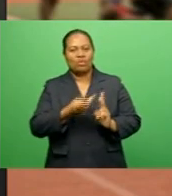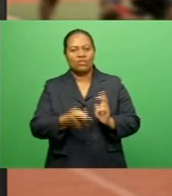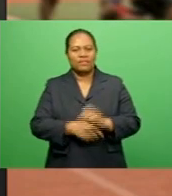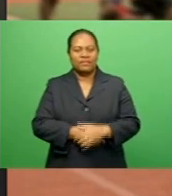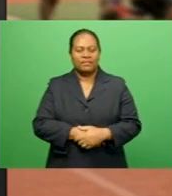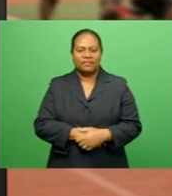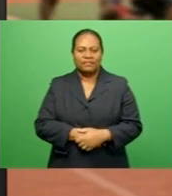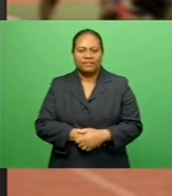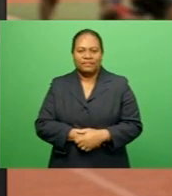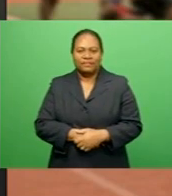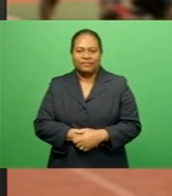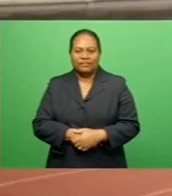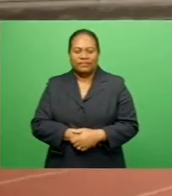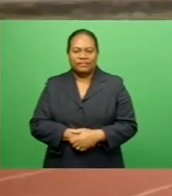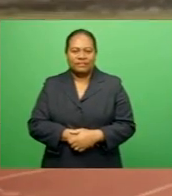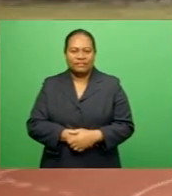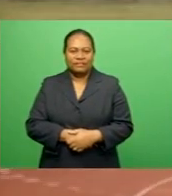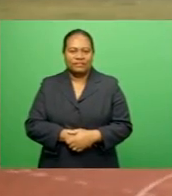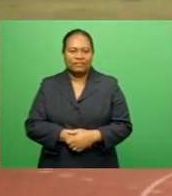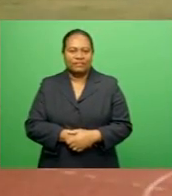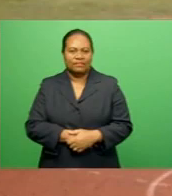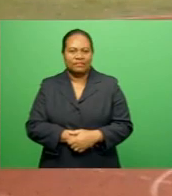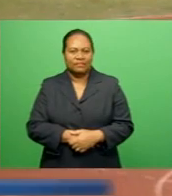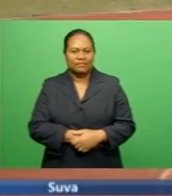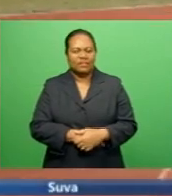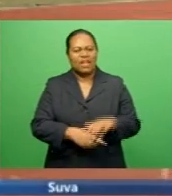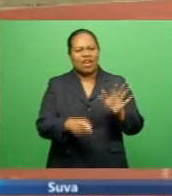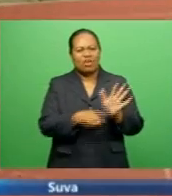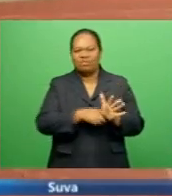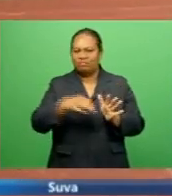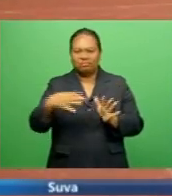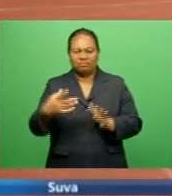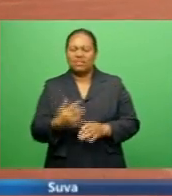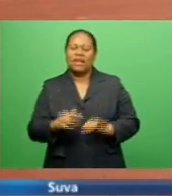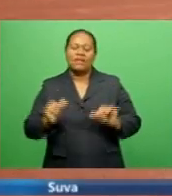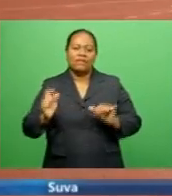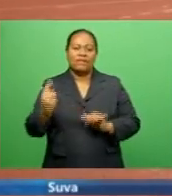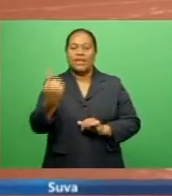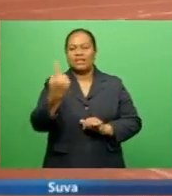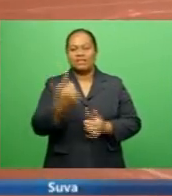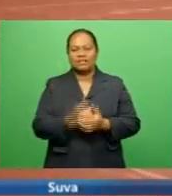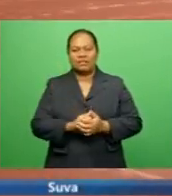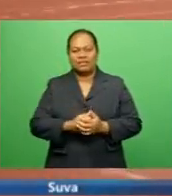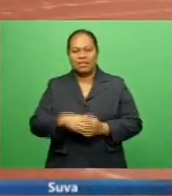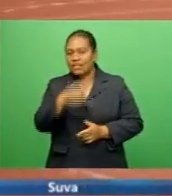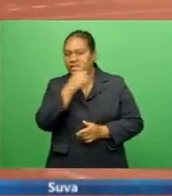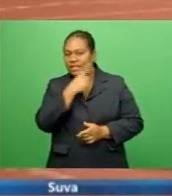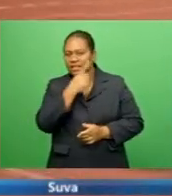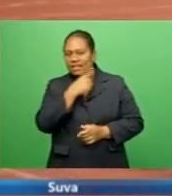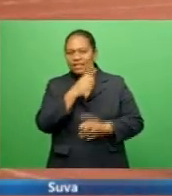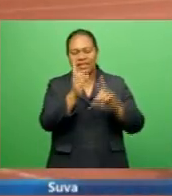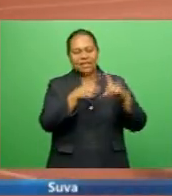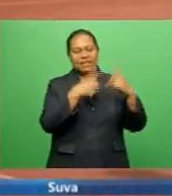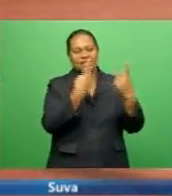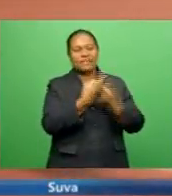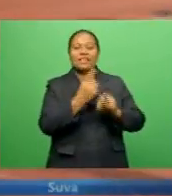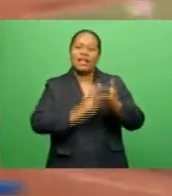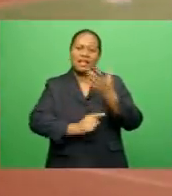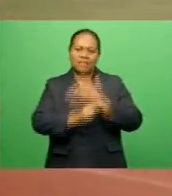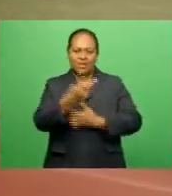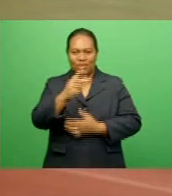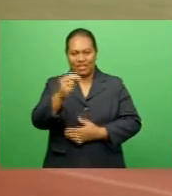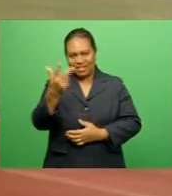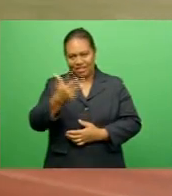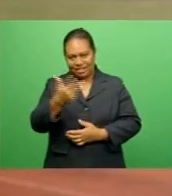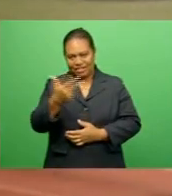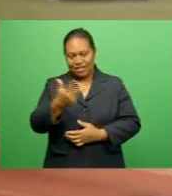Dama with the story. Royala Kalomera finished first in the girls' event today, just like she did in 2019.